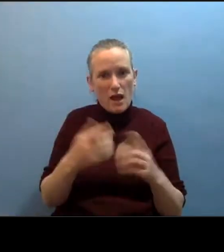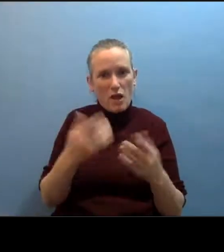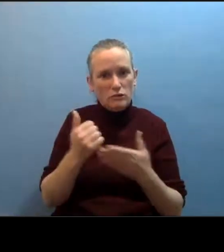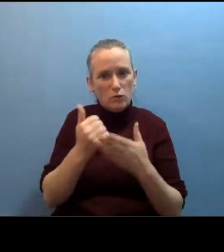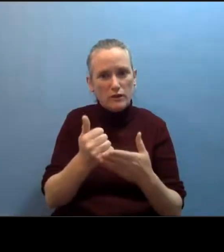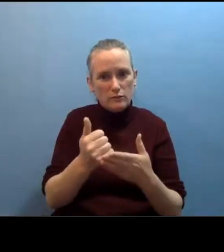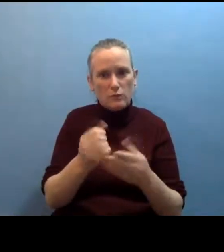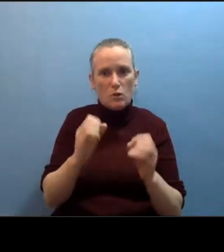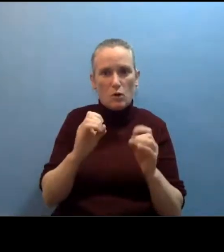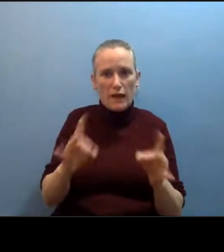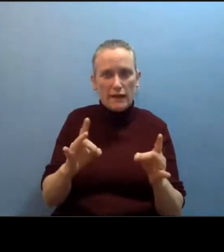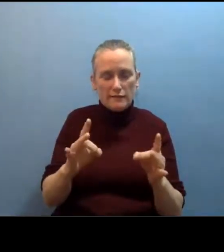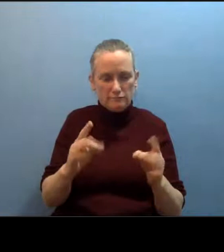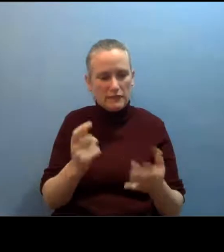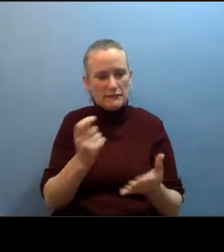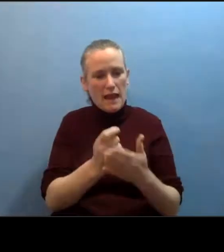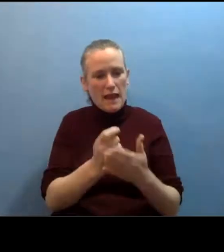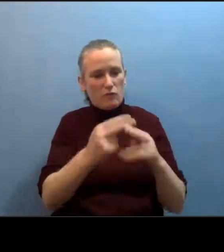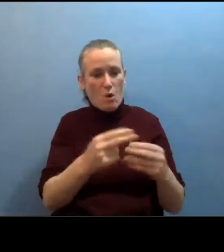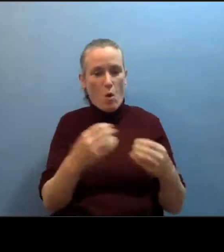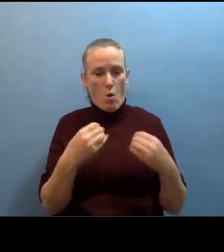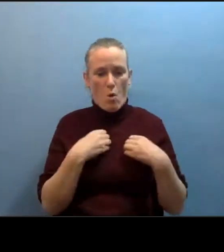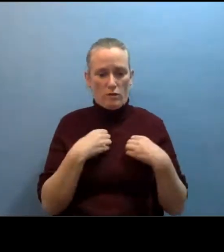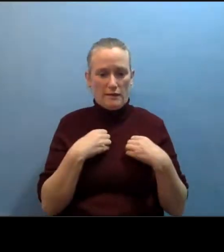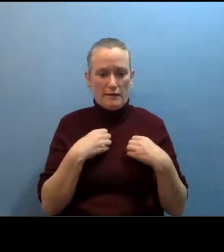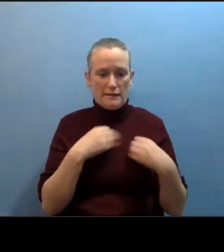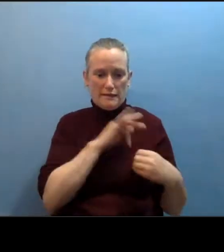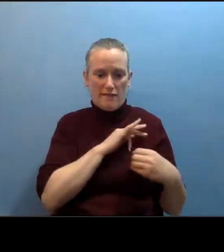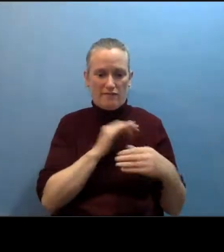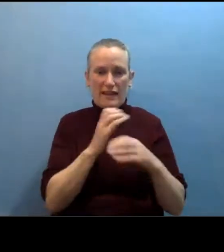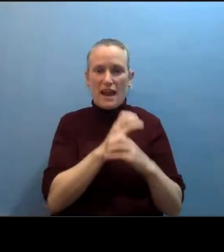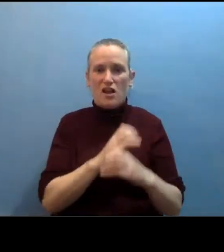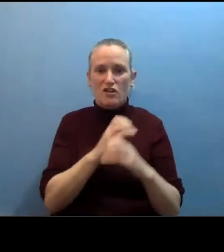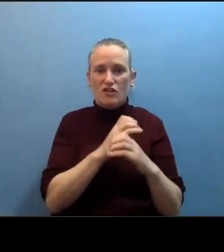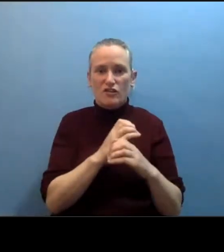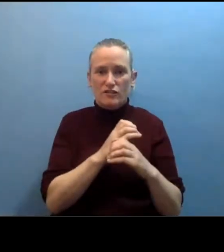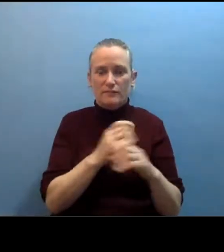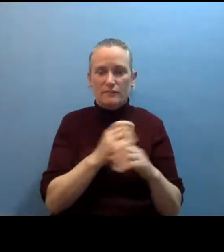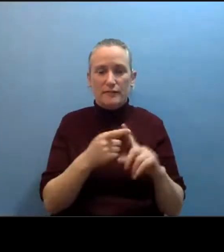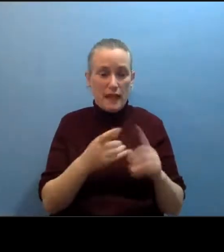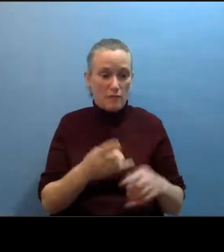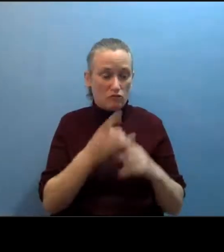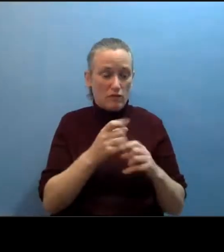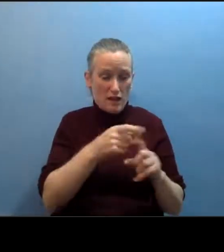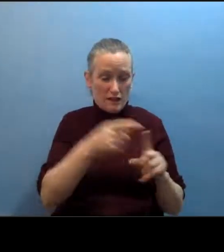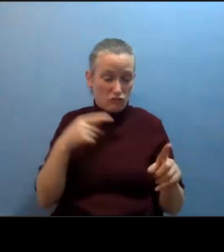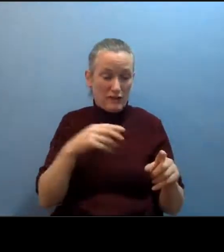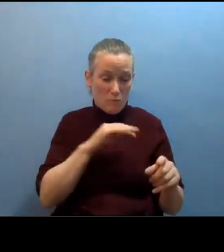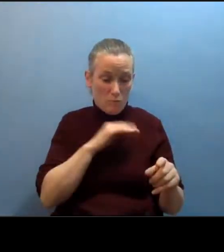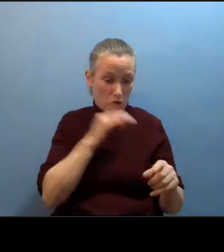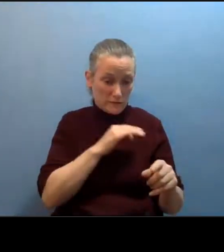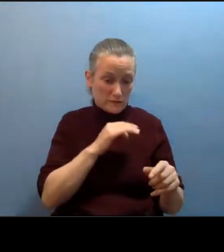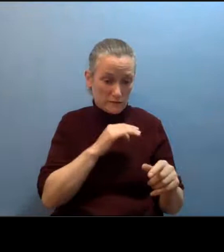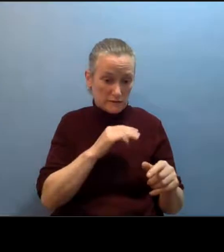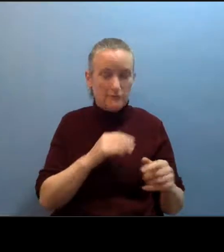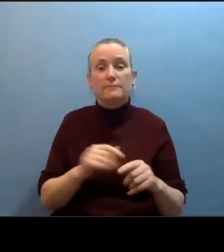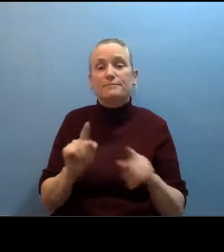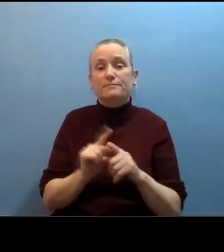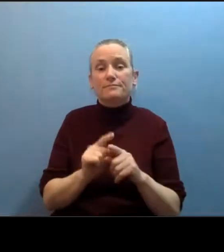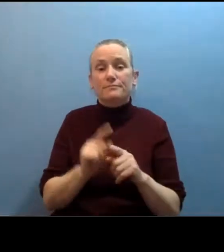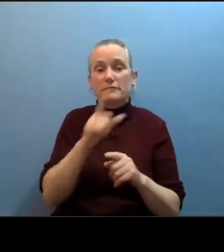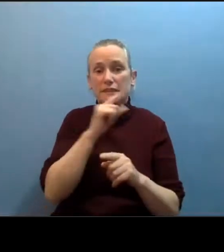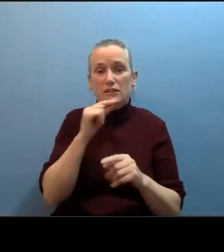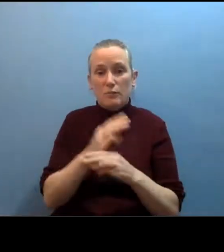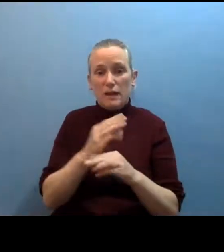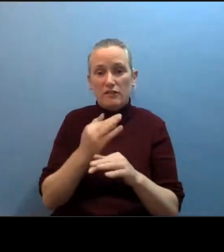time out for their own self-care, and helping them to recognize that that's actually really important. We do say to parents,